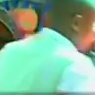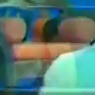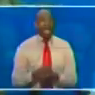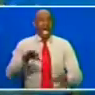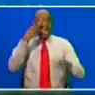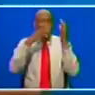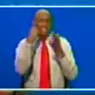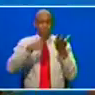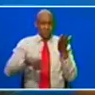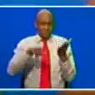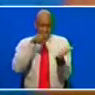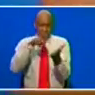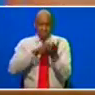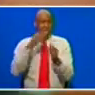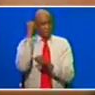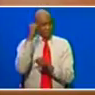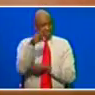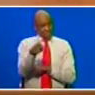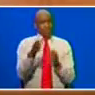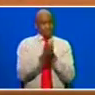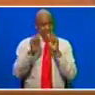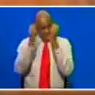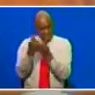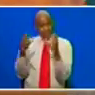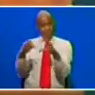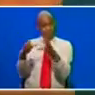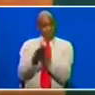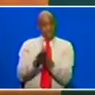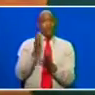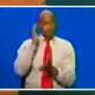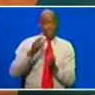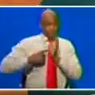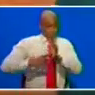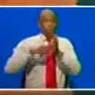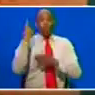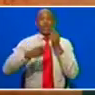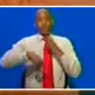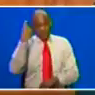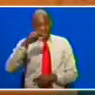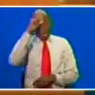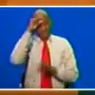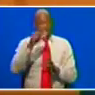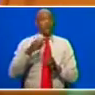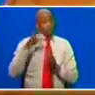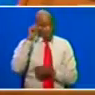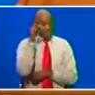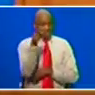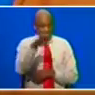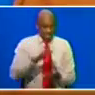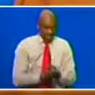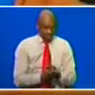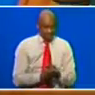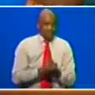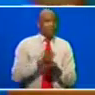Analysts insist that party politics as well as ethnic composition will define who wins the Mombasa gubernatorial race.